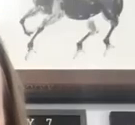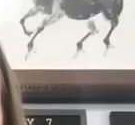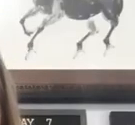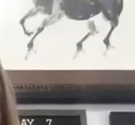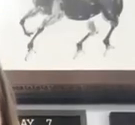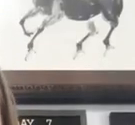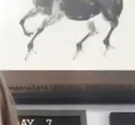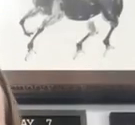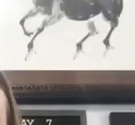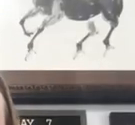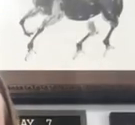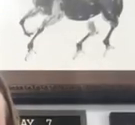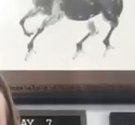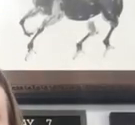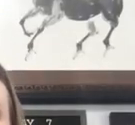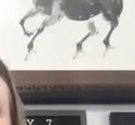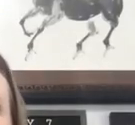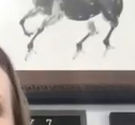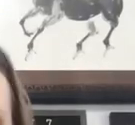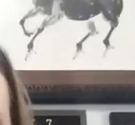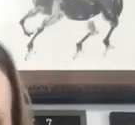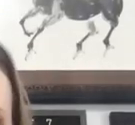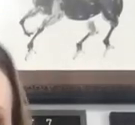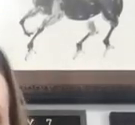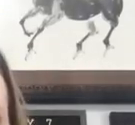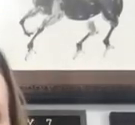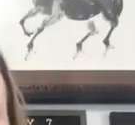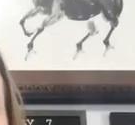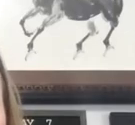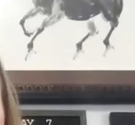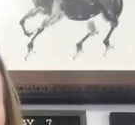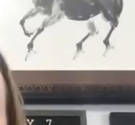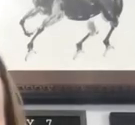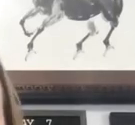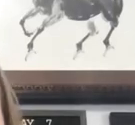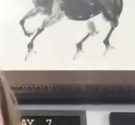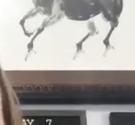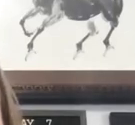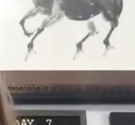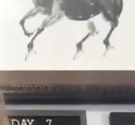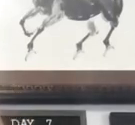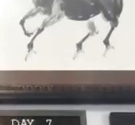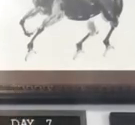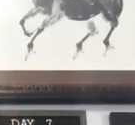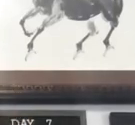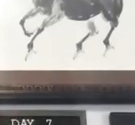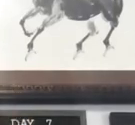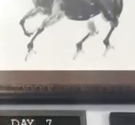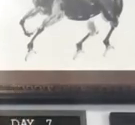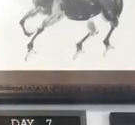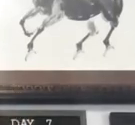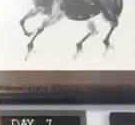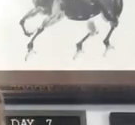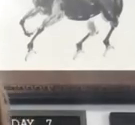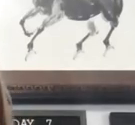recording this computer. Hooray! Hello, everyone, and welcome to another Team Renewed Hope